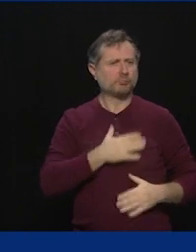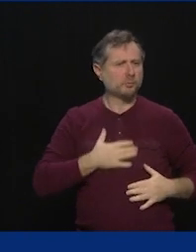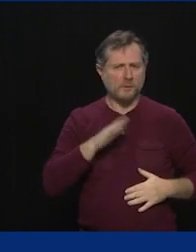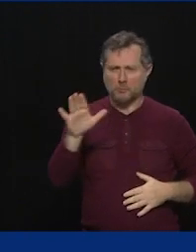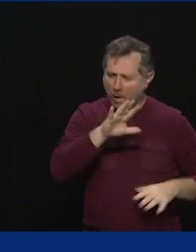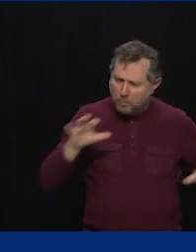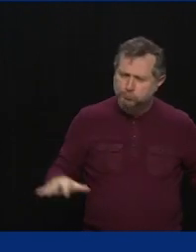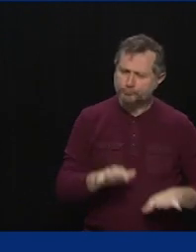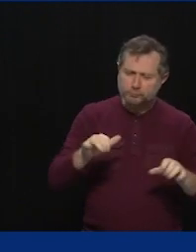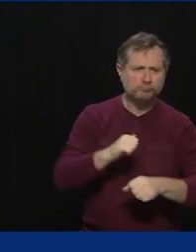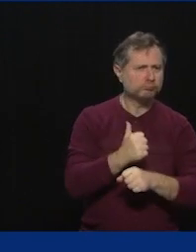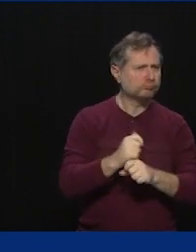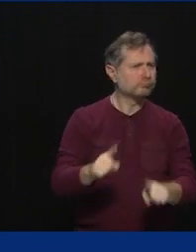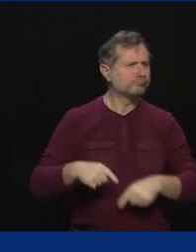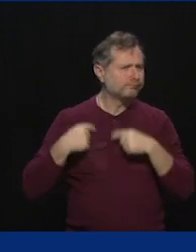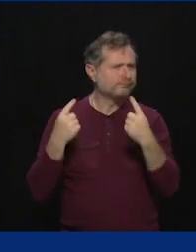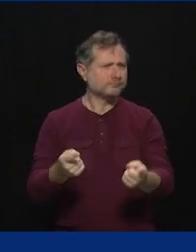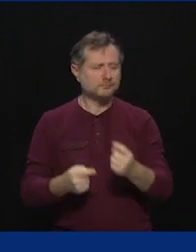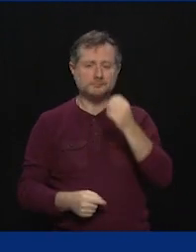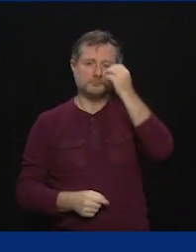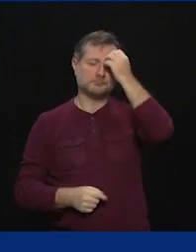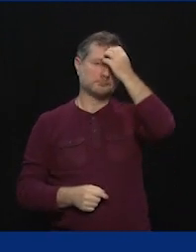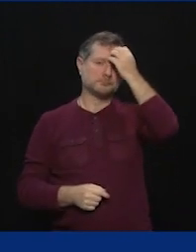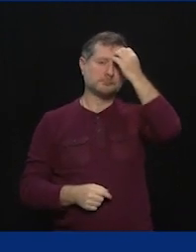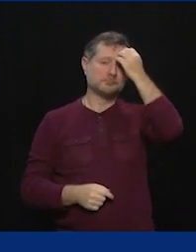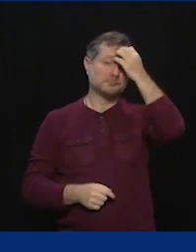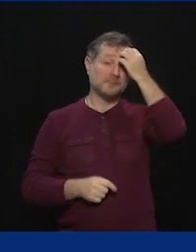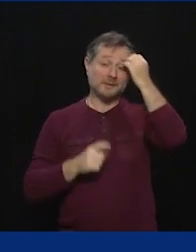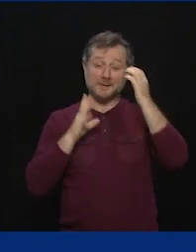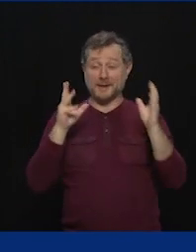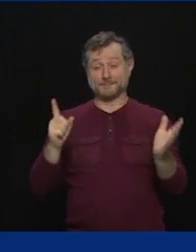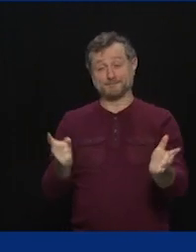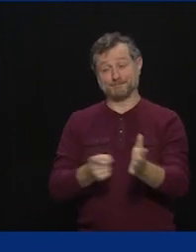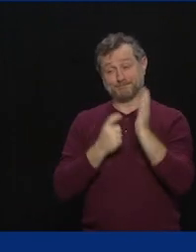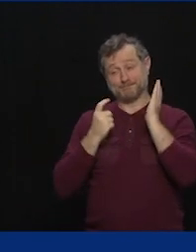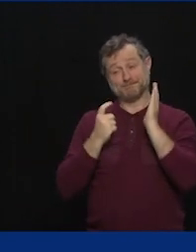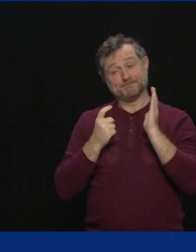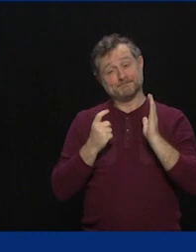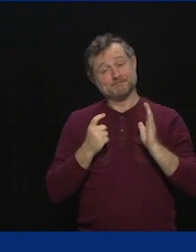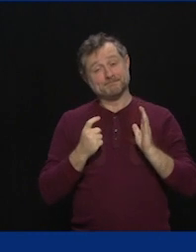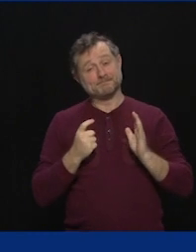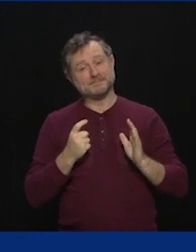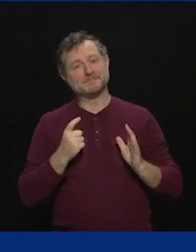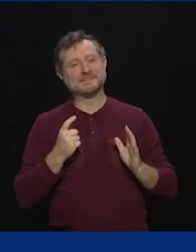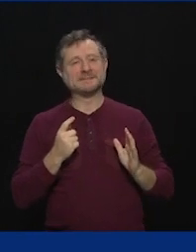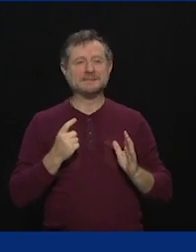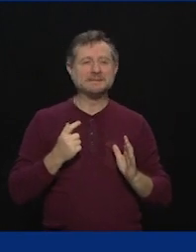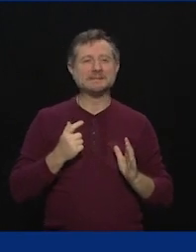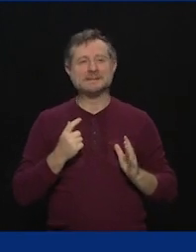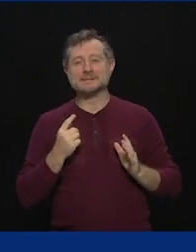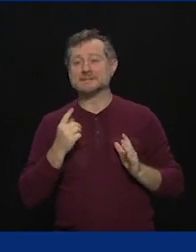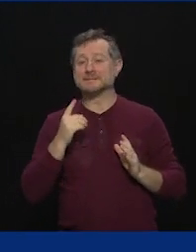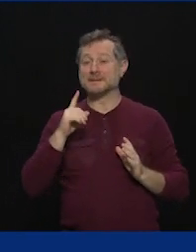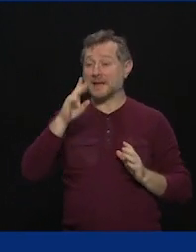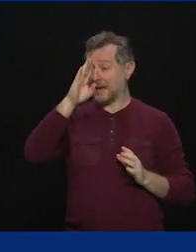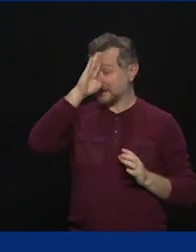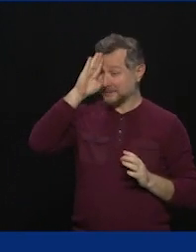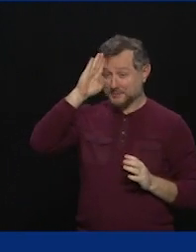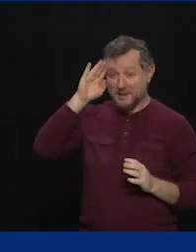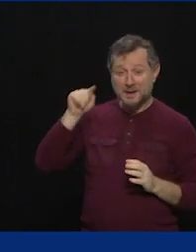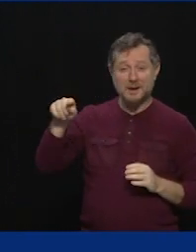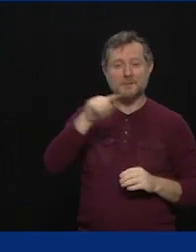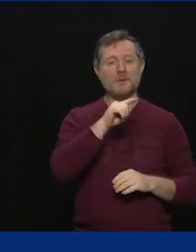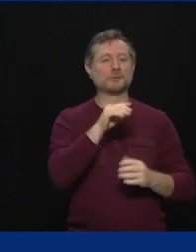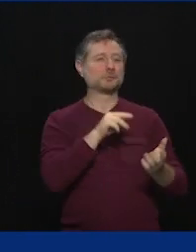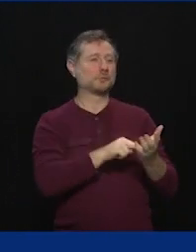some of our mandates. We had a lot of coverage last week in terms of our hospital and nursing home mandate to be vaccinated. We have another